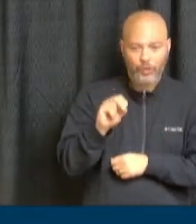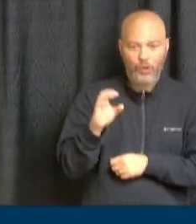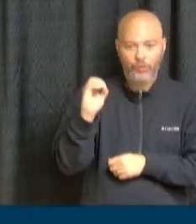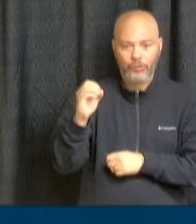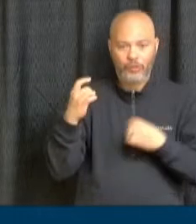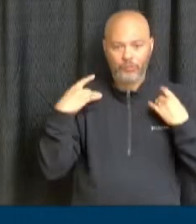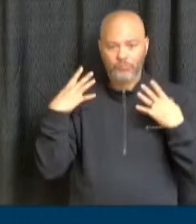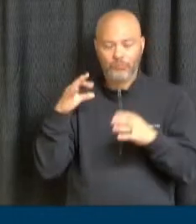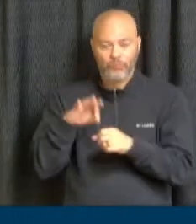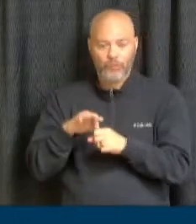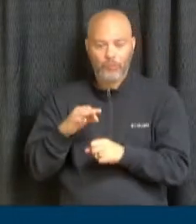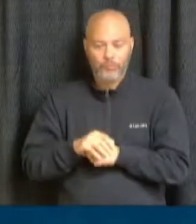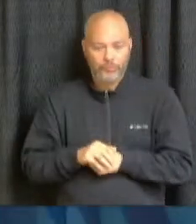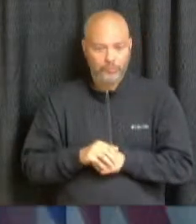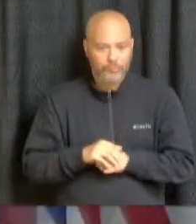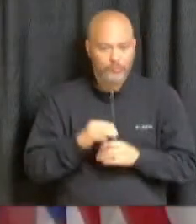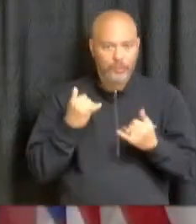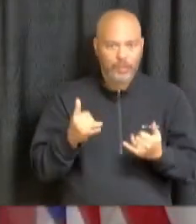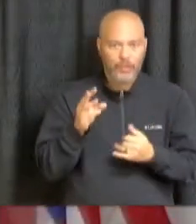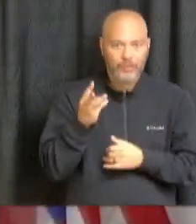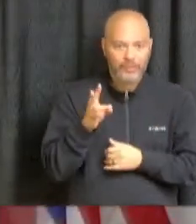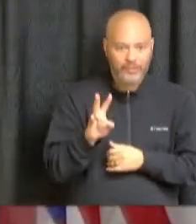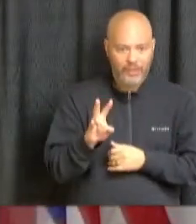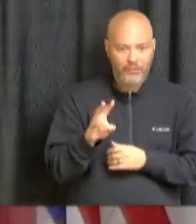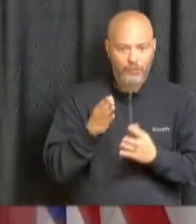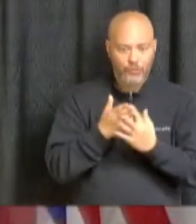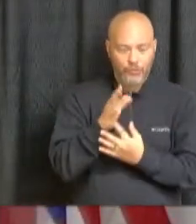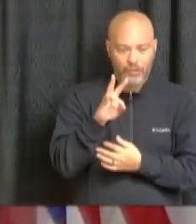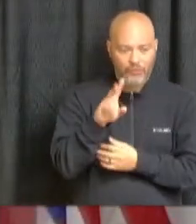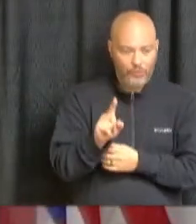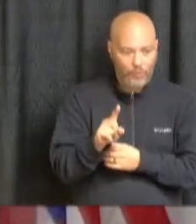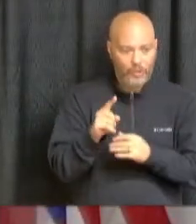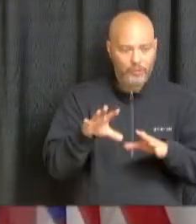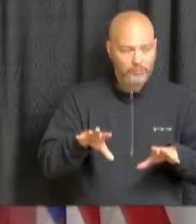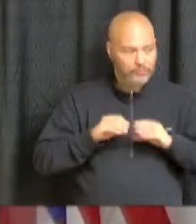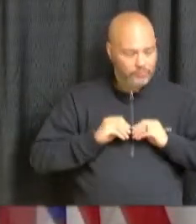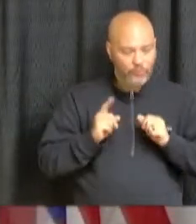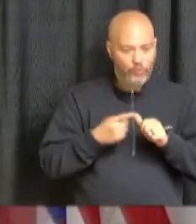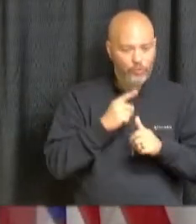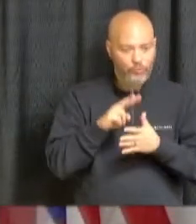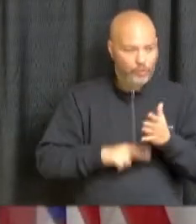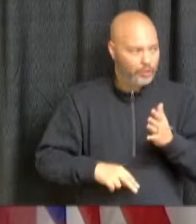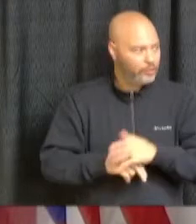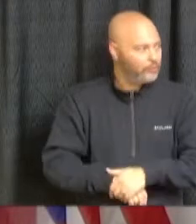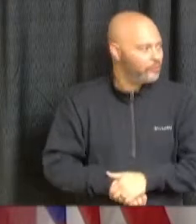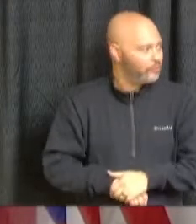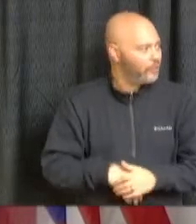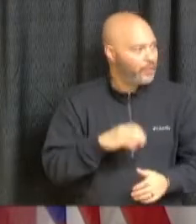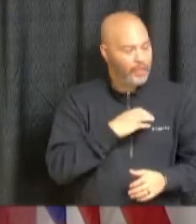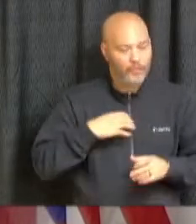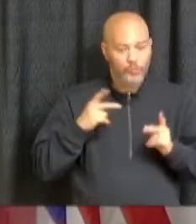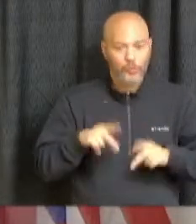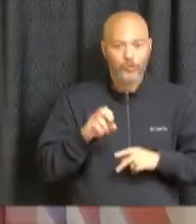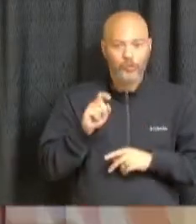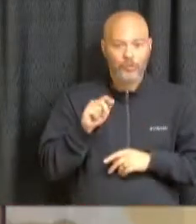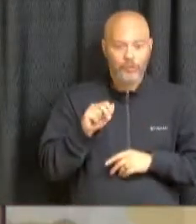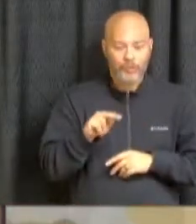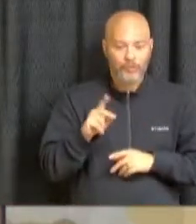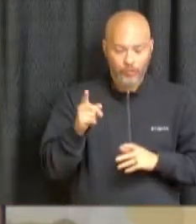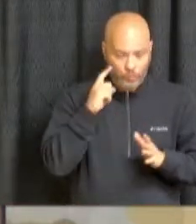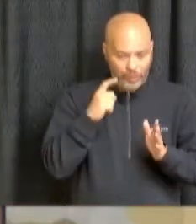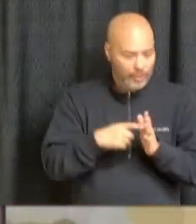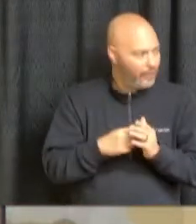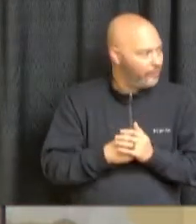0 no, 0 abstain. Ordinances 67 through 71 are adopted, first reading. Councilperson Streetman, Chairperson Streetman,